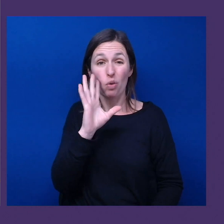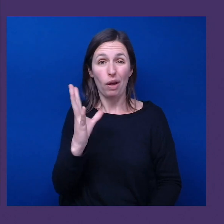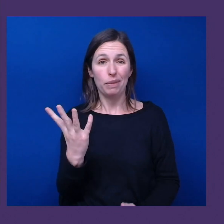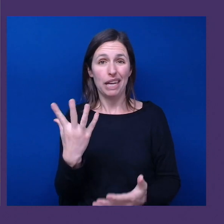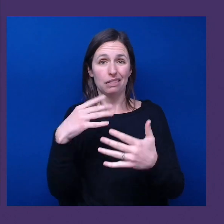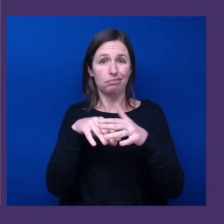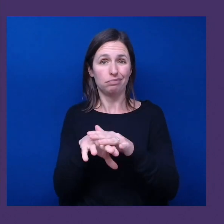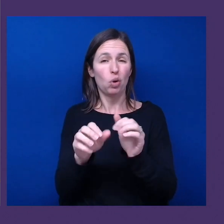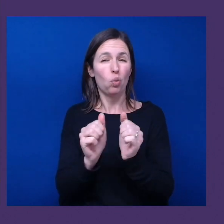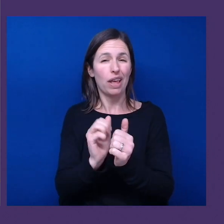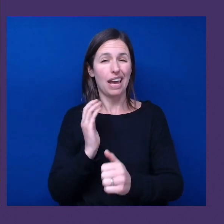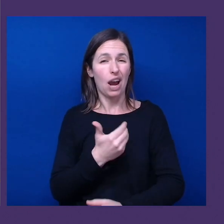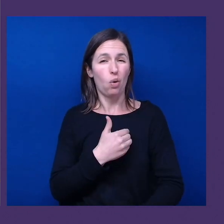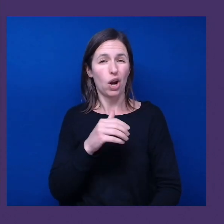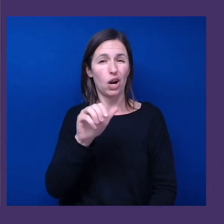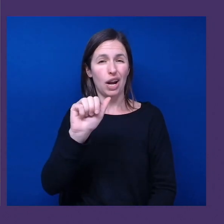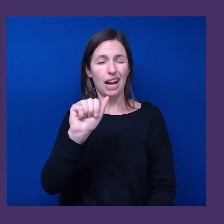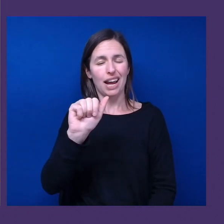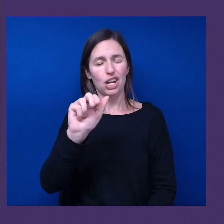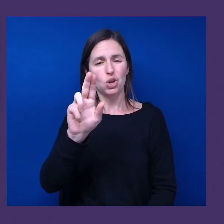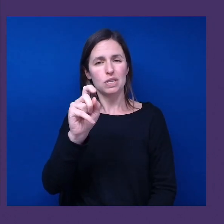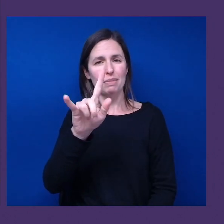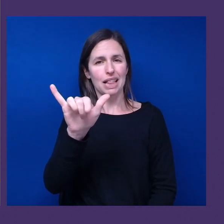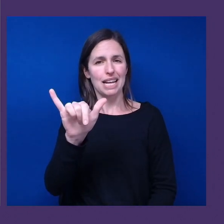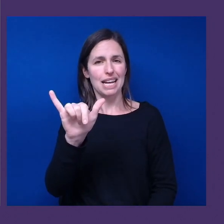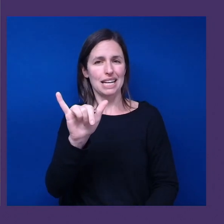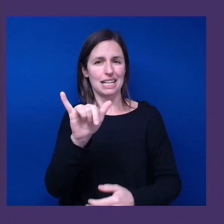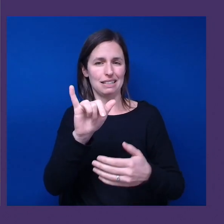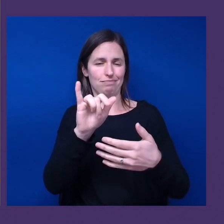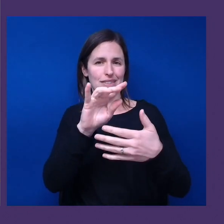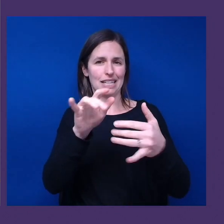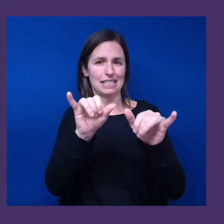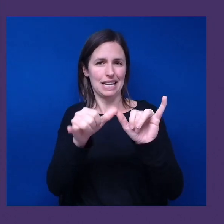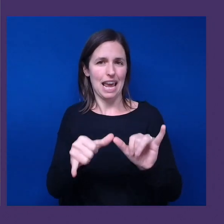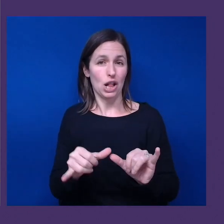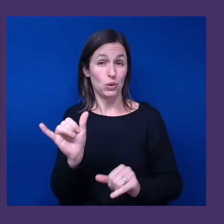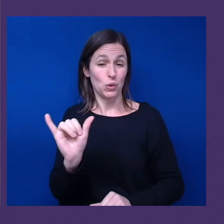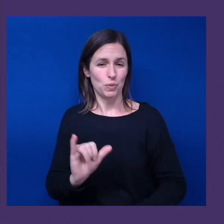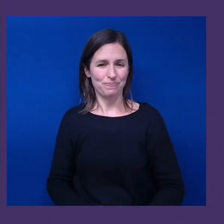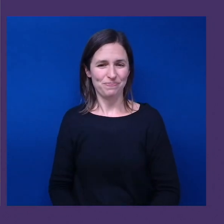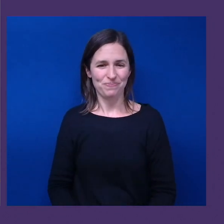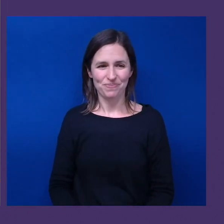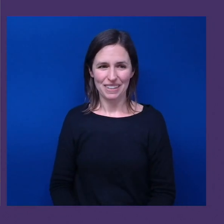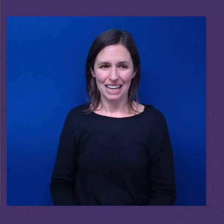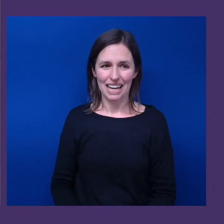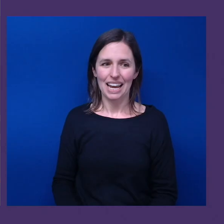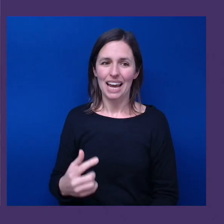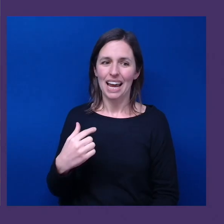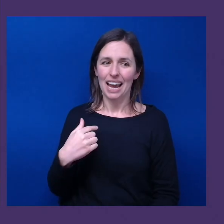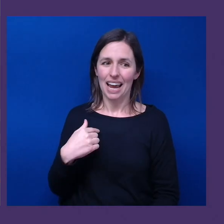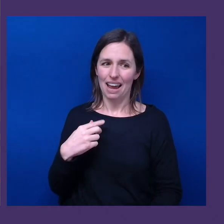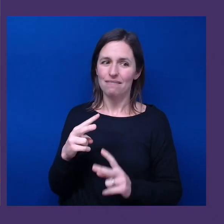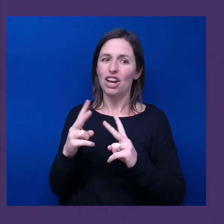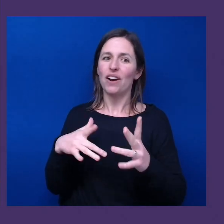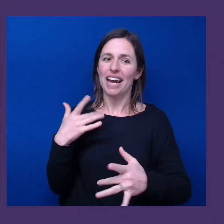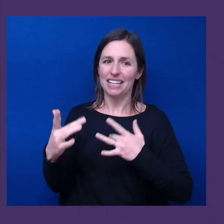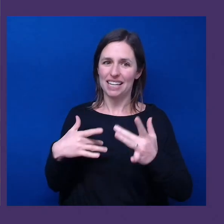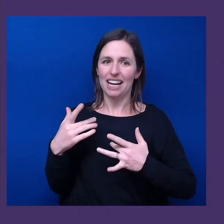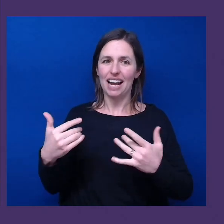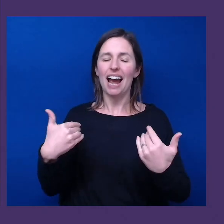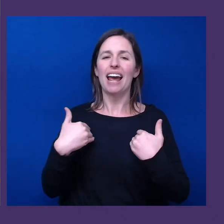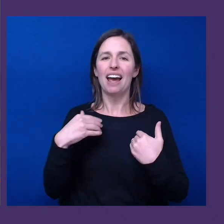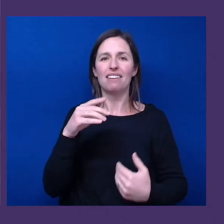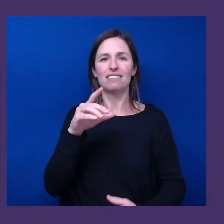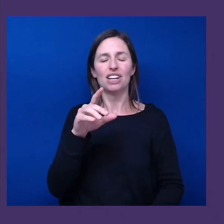general public. Thank you. So I am very excited for this. As someone with dual line paralysis, with ADHD,